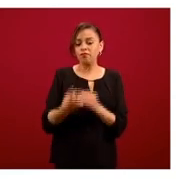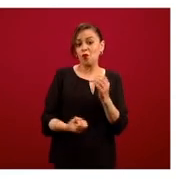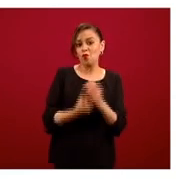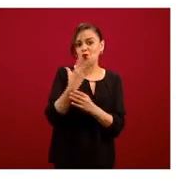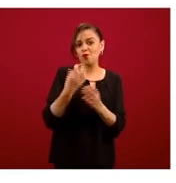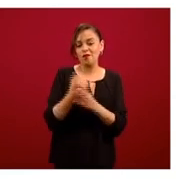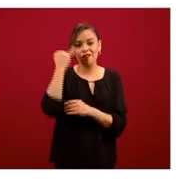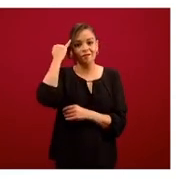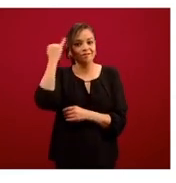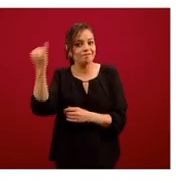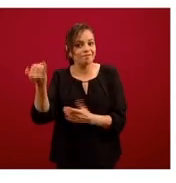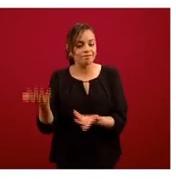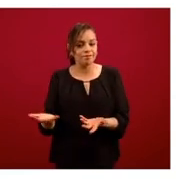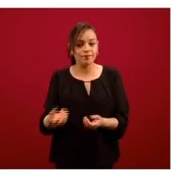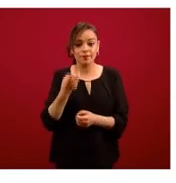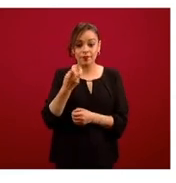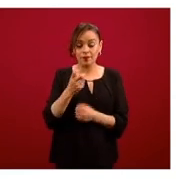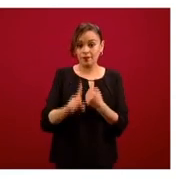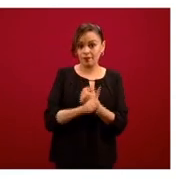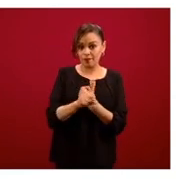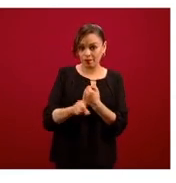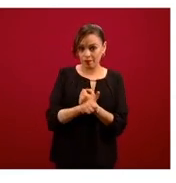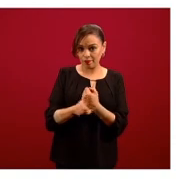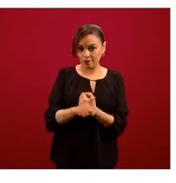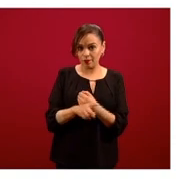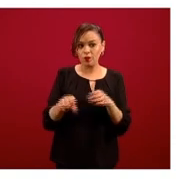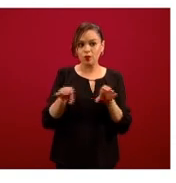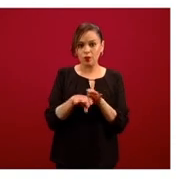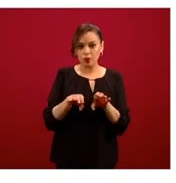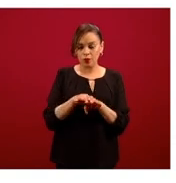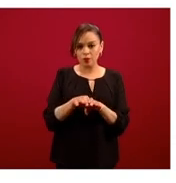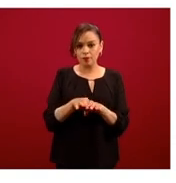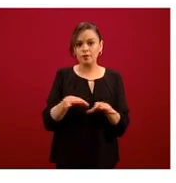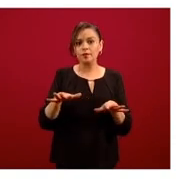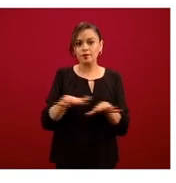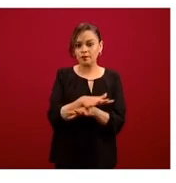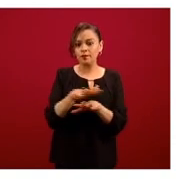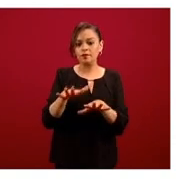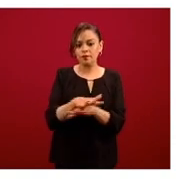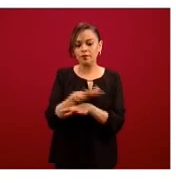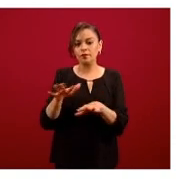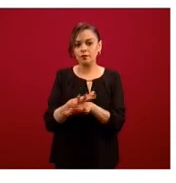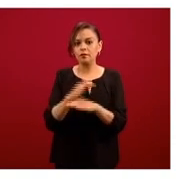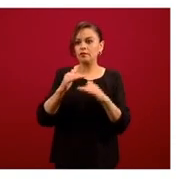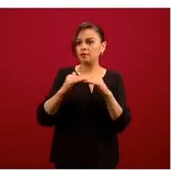efficiency. So that's the paradox that we were facing.